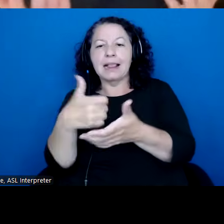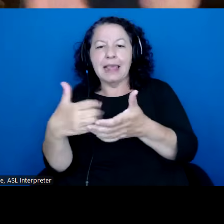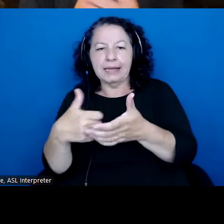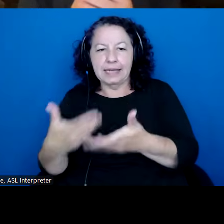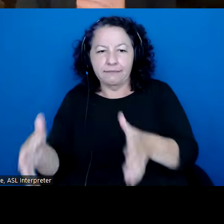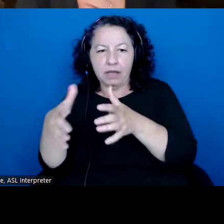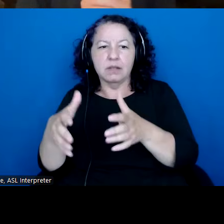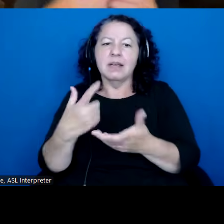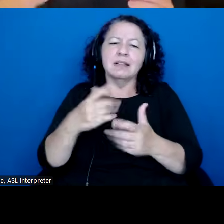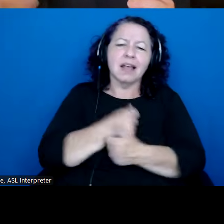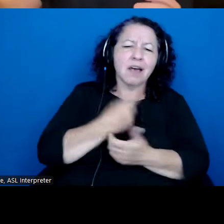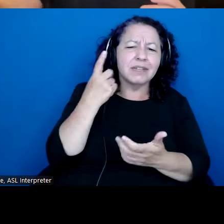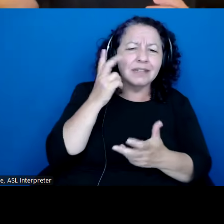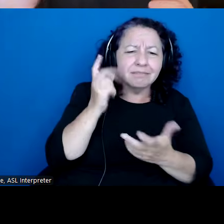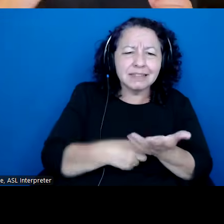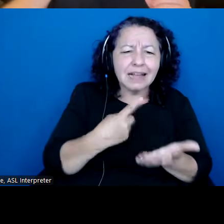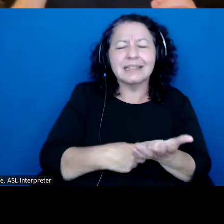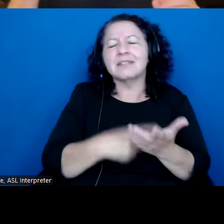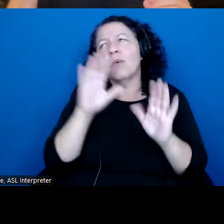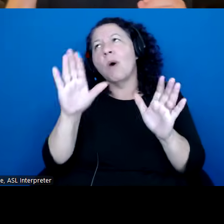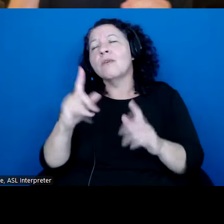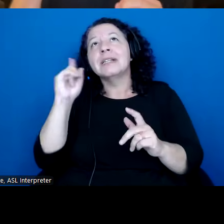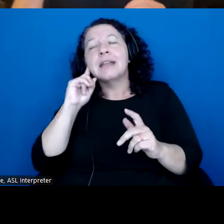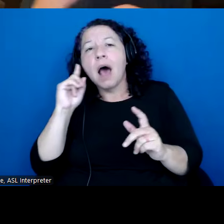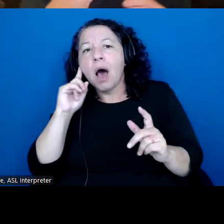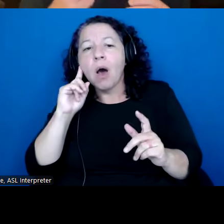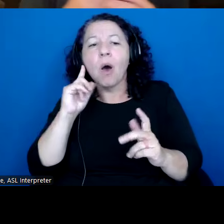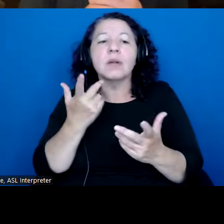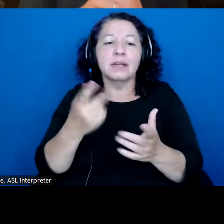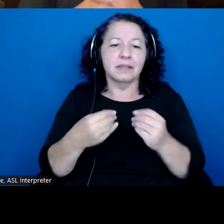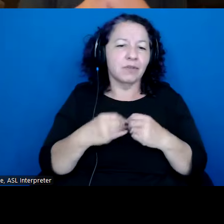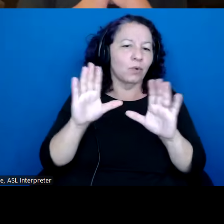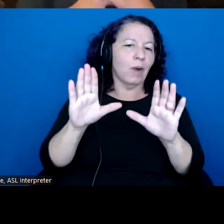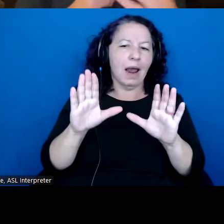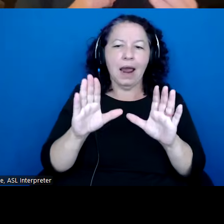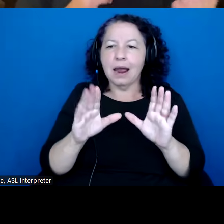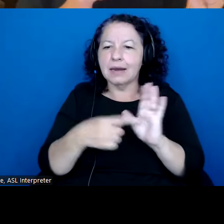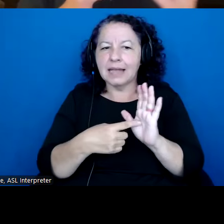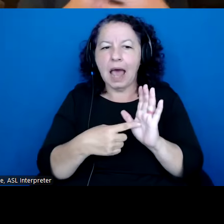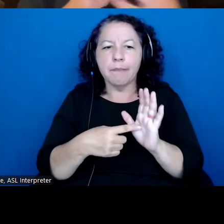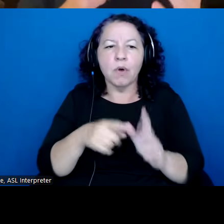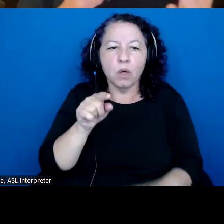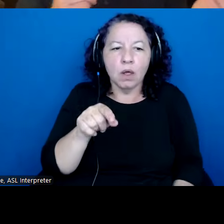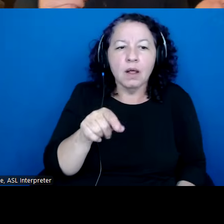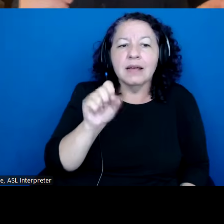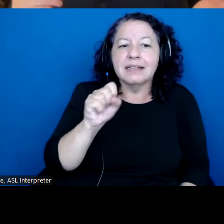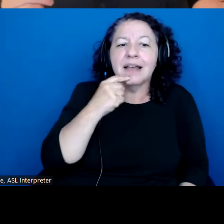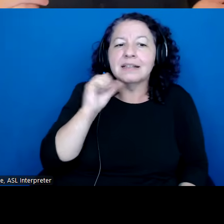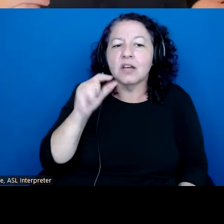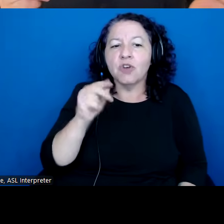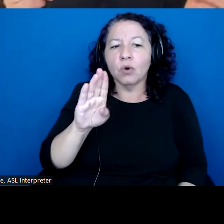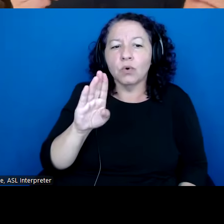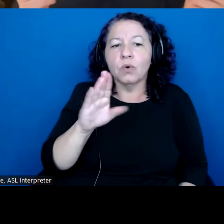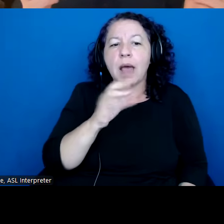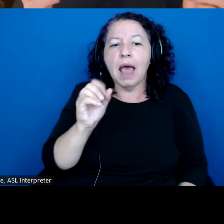vessels made. They even give us a great example of onomatopoeia at the bottom here, where they say the shagub and the lamsari make a